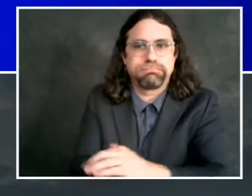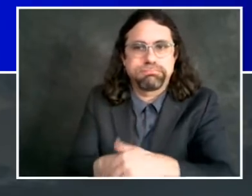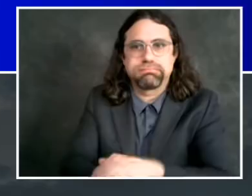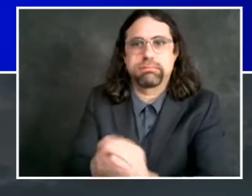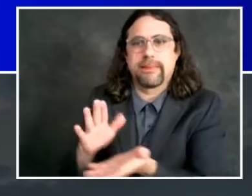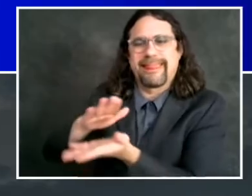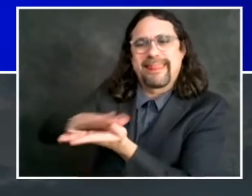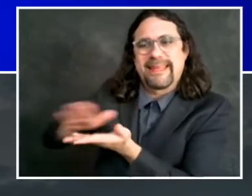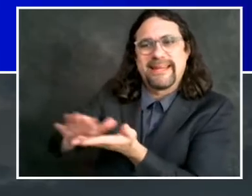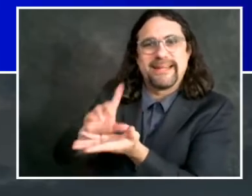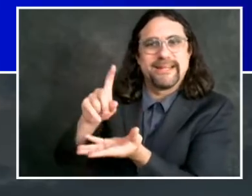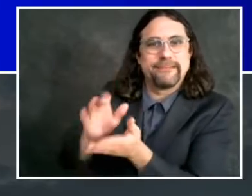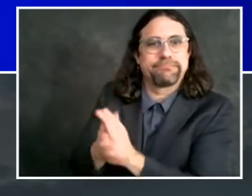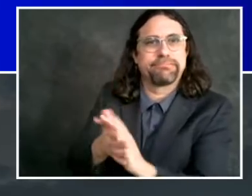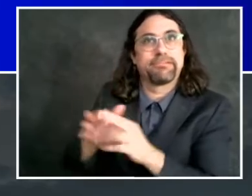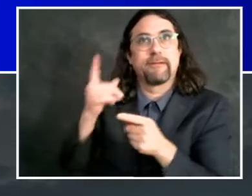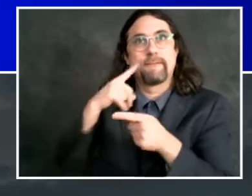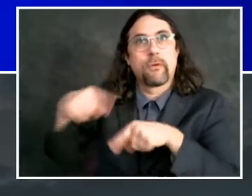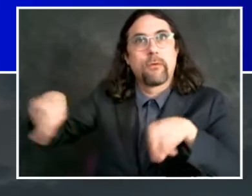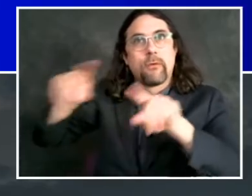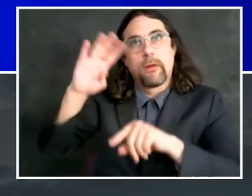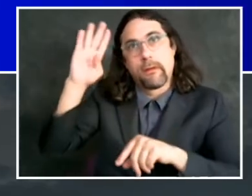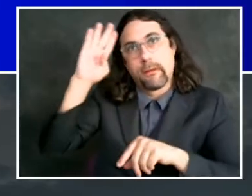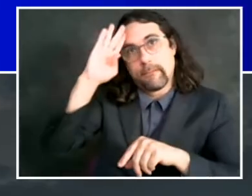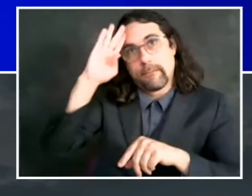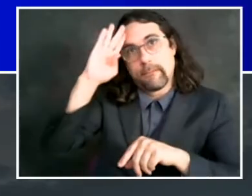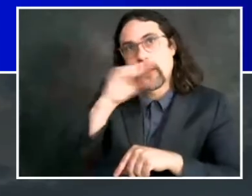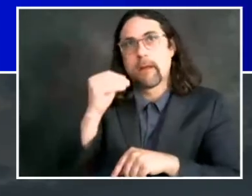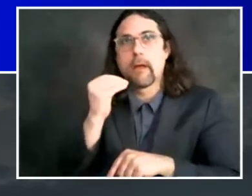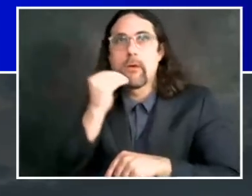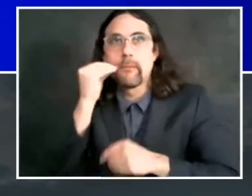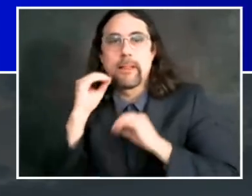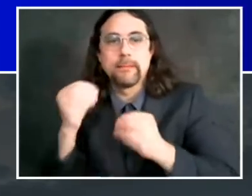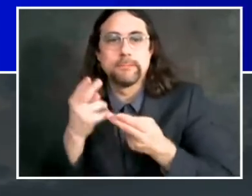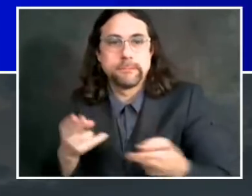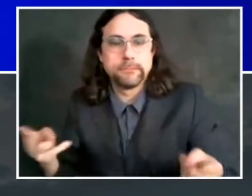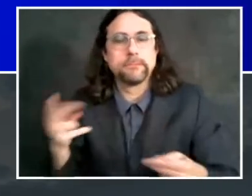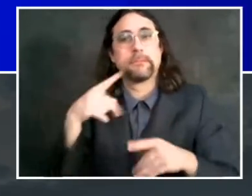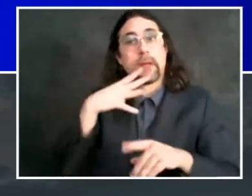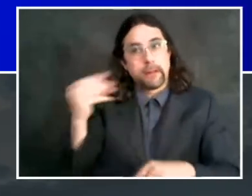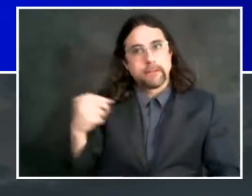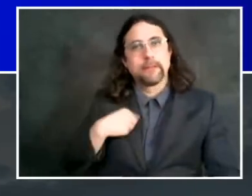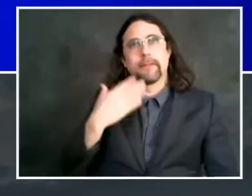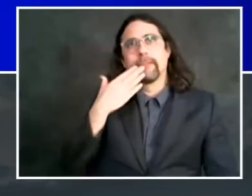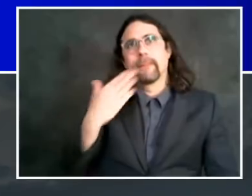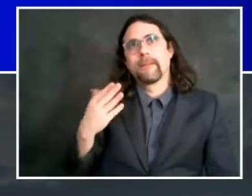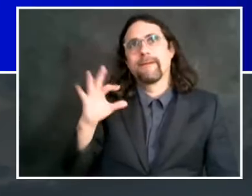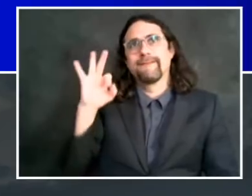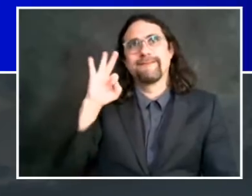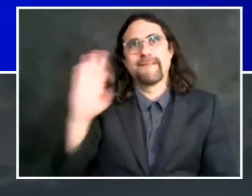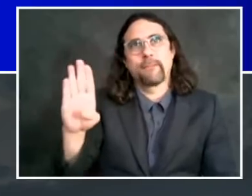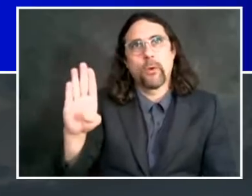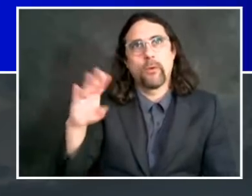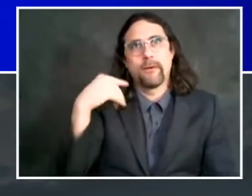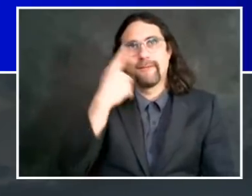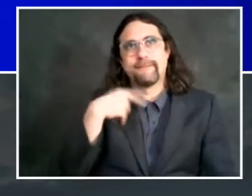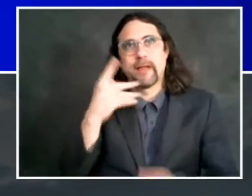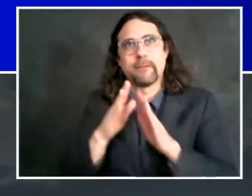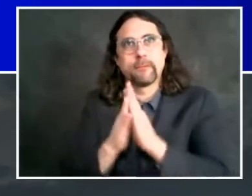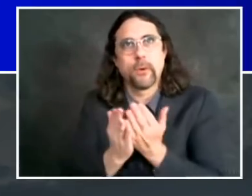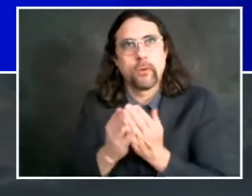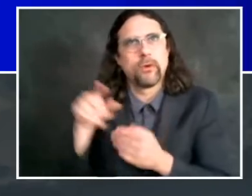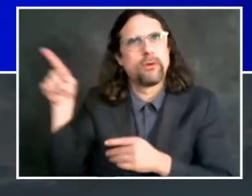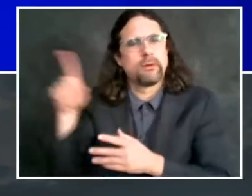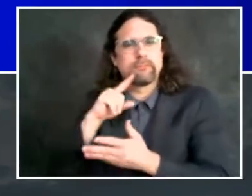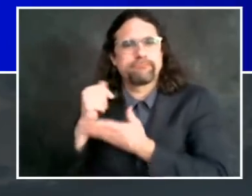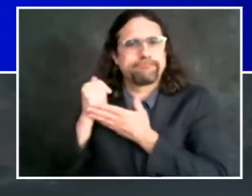this is really fantastic. Facebook is helping out our small businesses that are going through so much right now. We need bigger